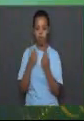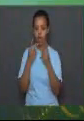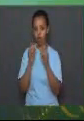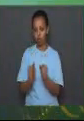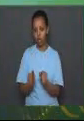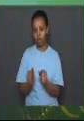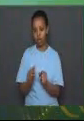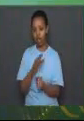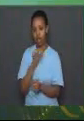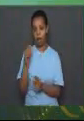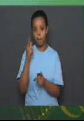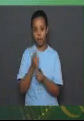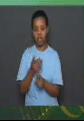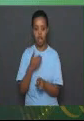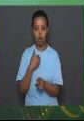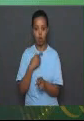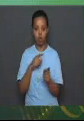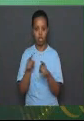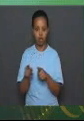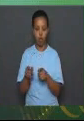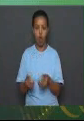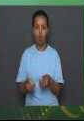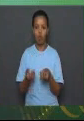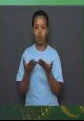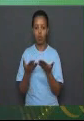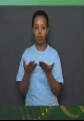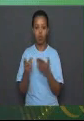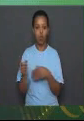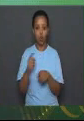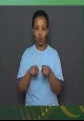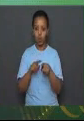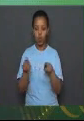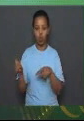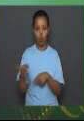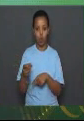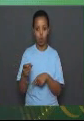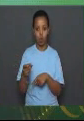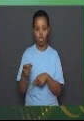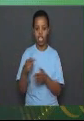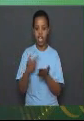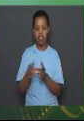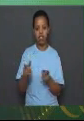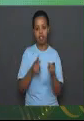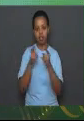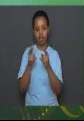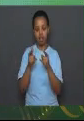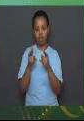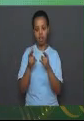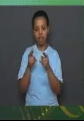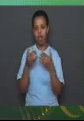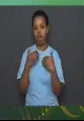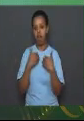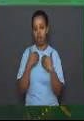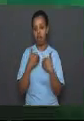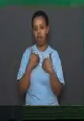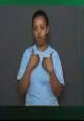There are actually quite a few different types of chromatography techniques,